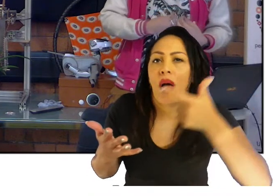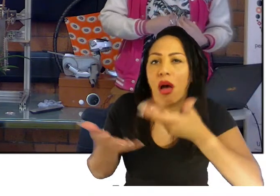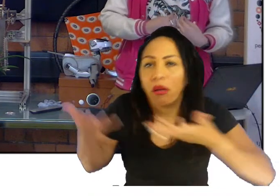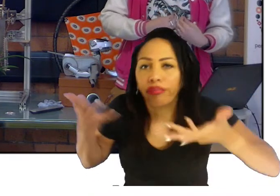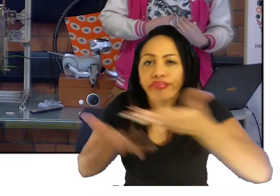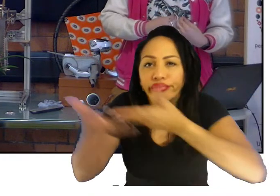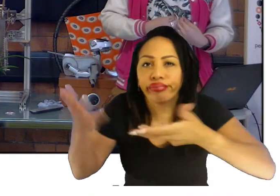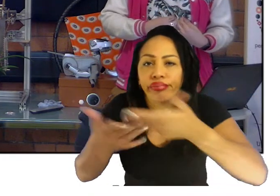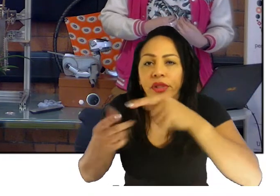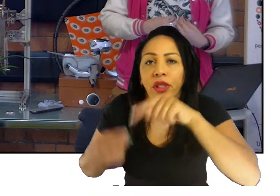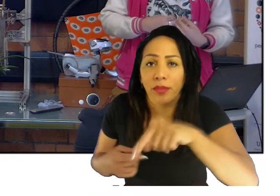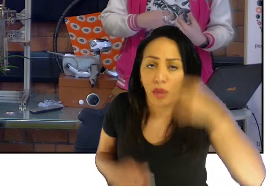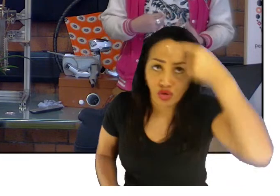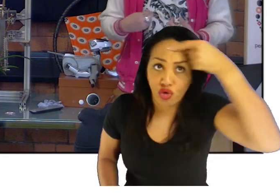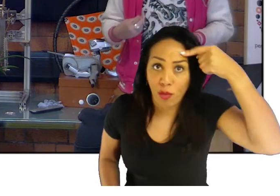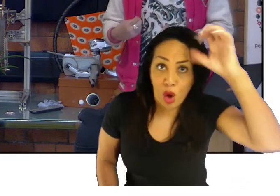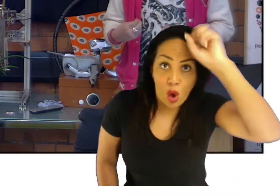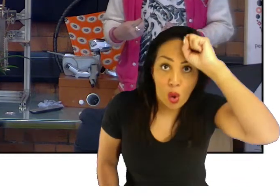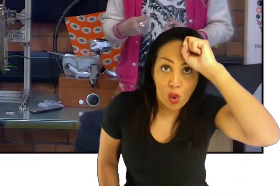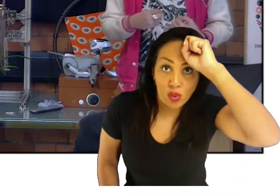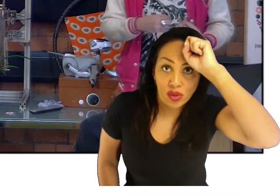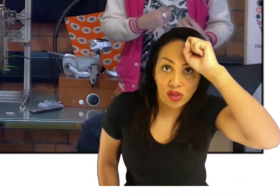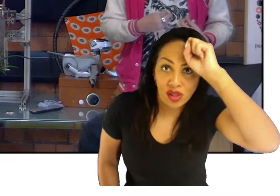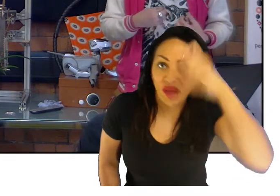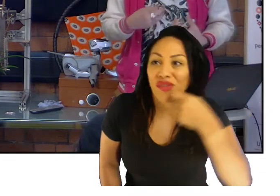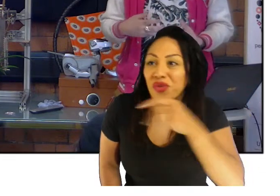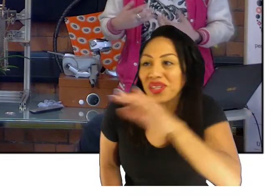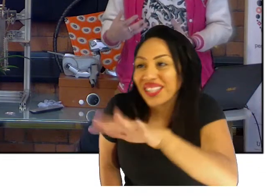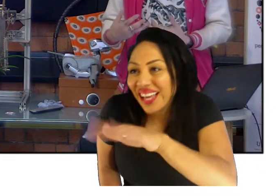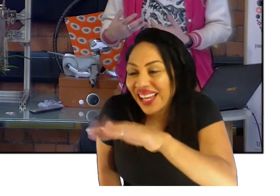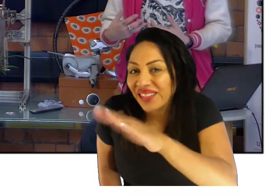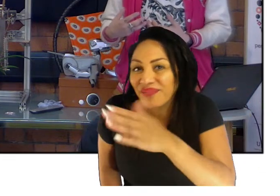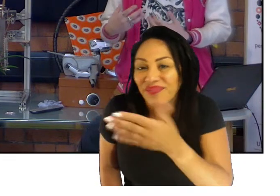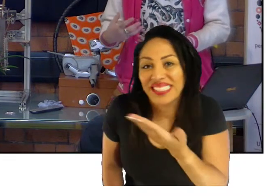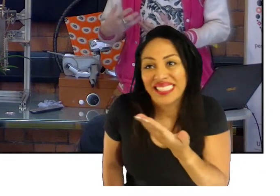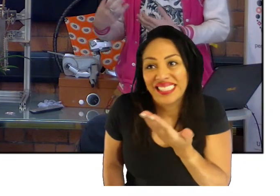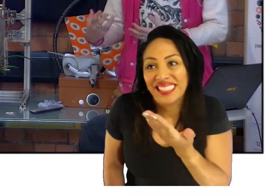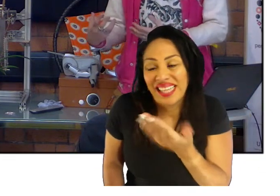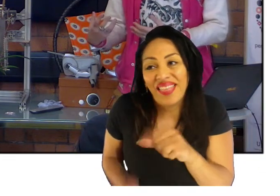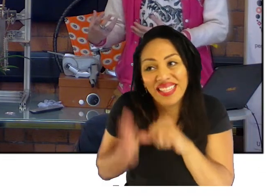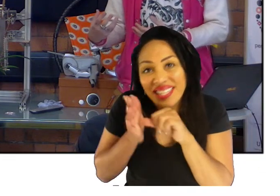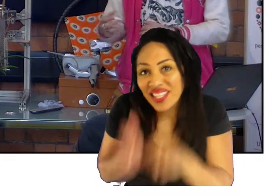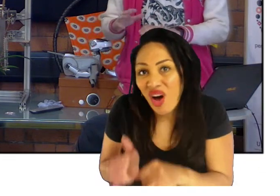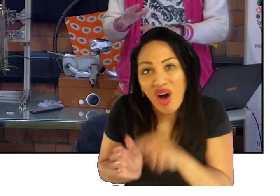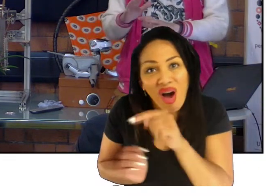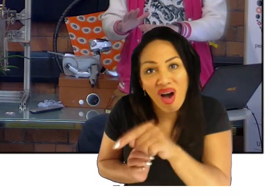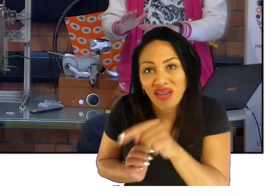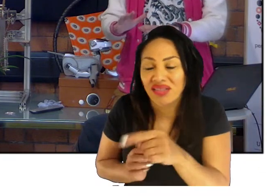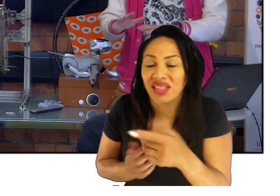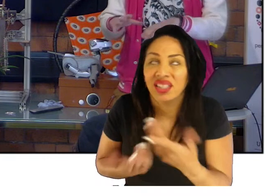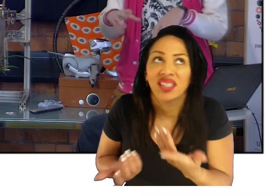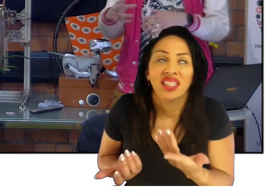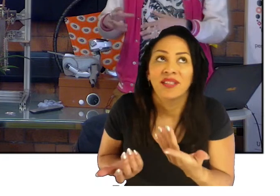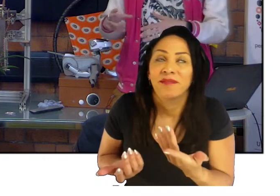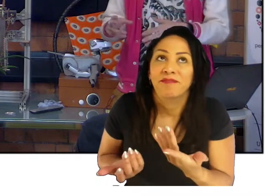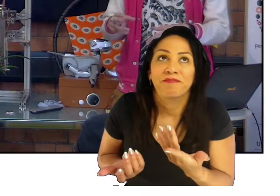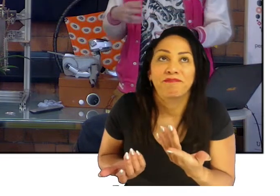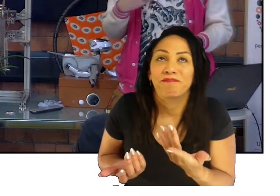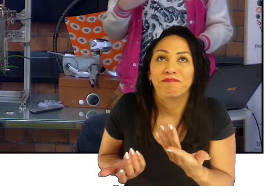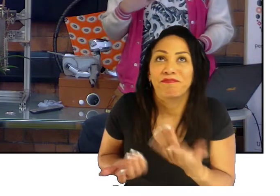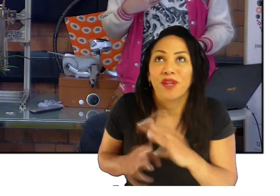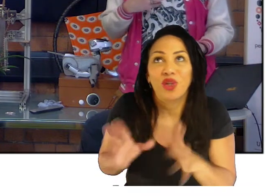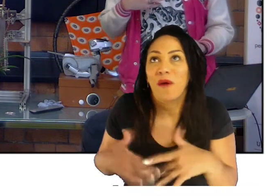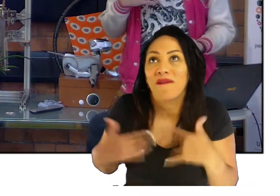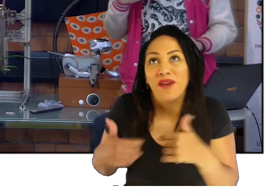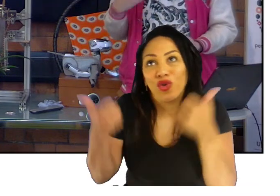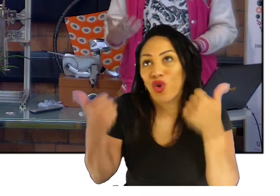while still saying, actually, this is hard. I don't feel good that this happened. I know that you are fine with it,